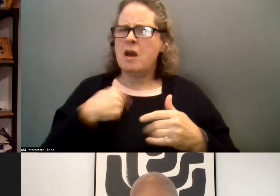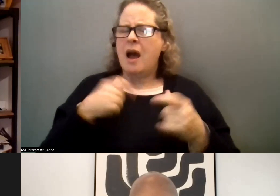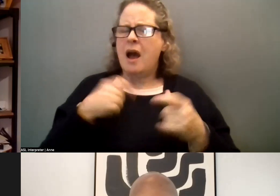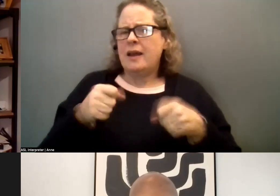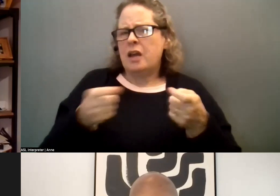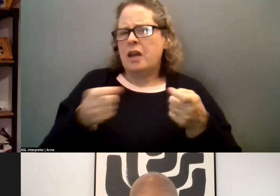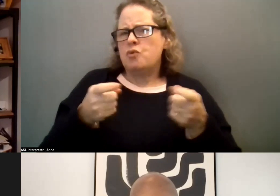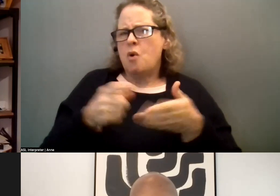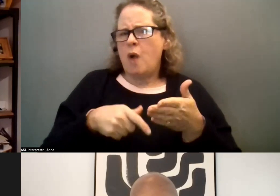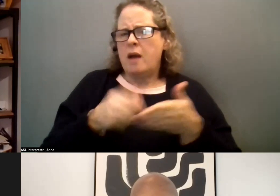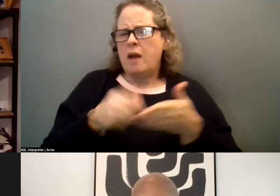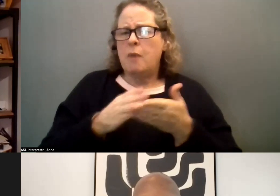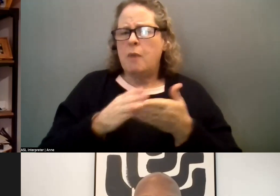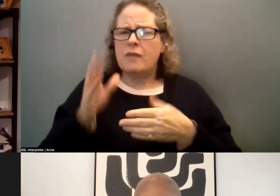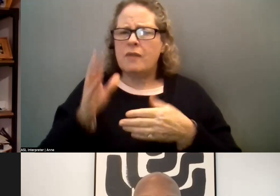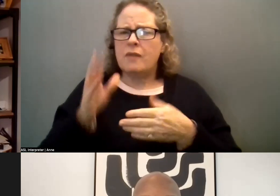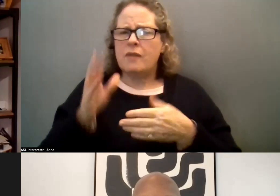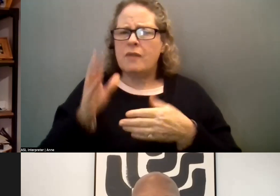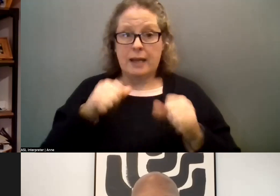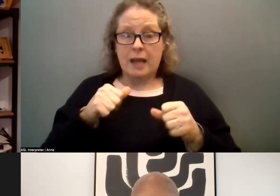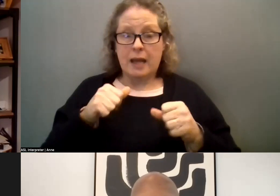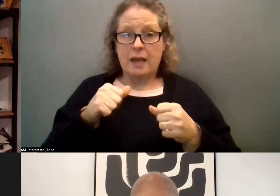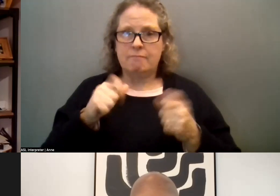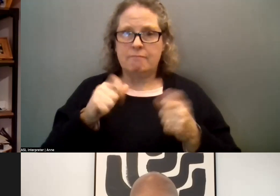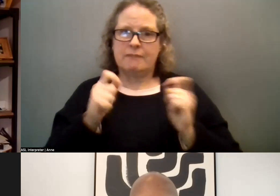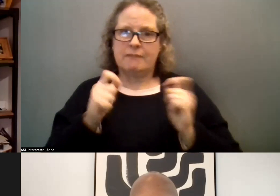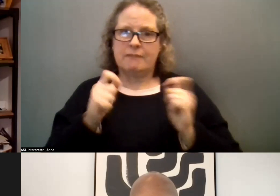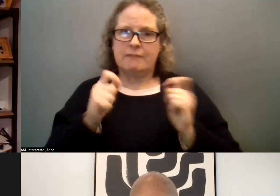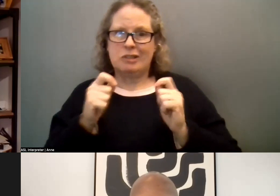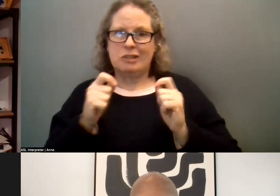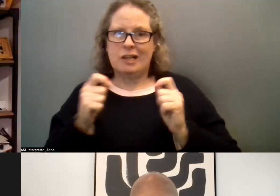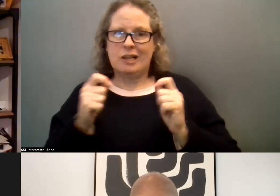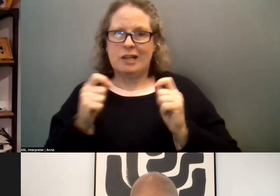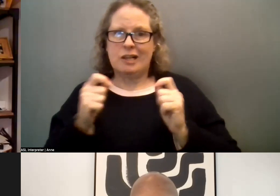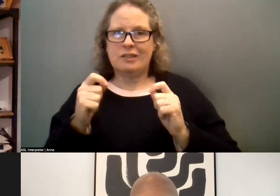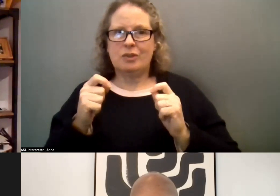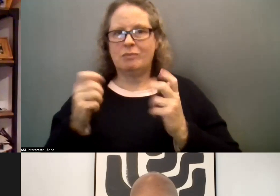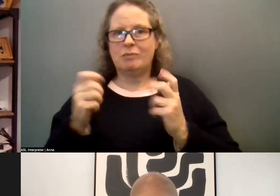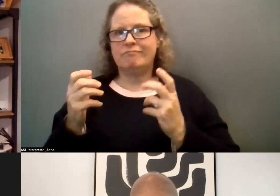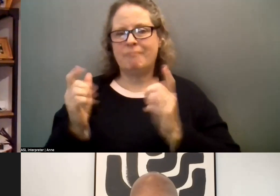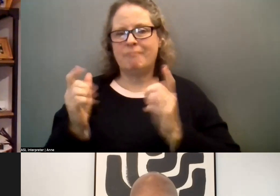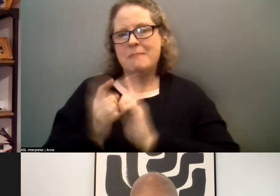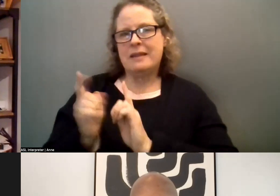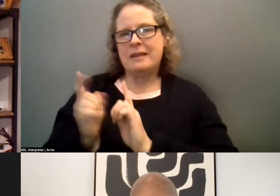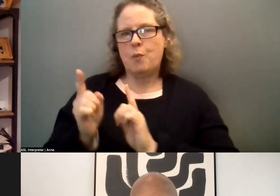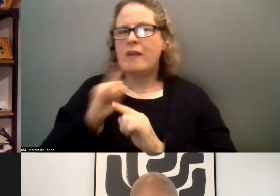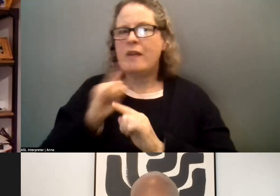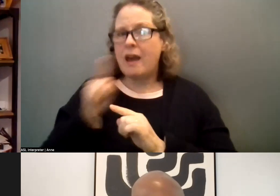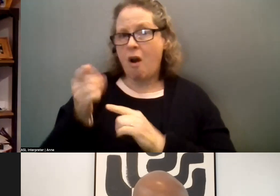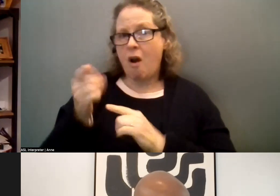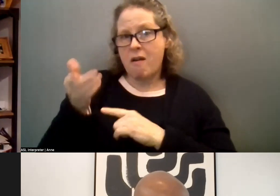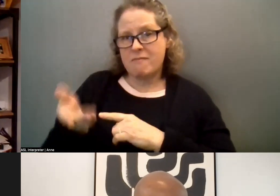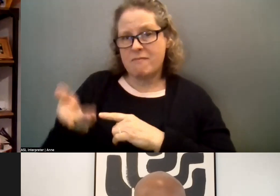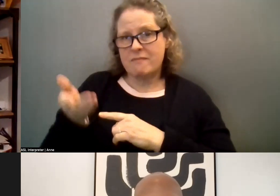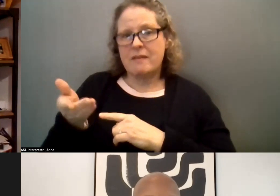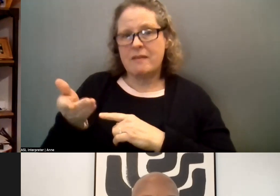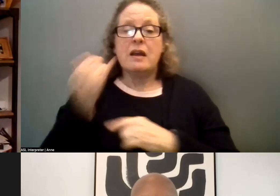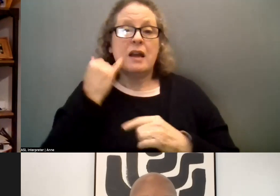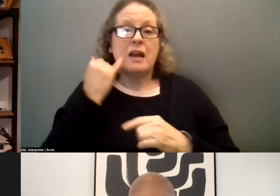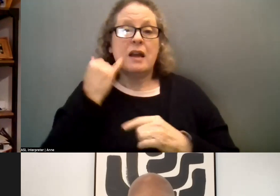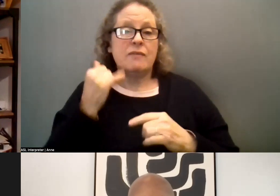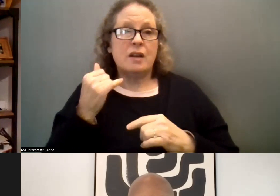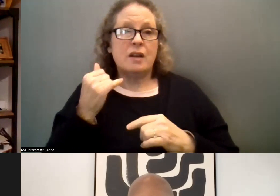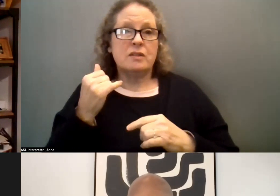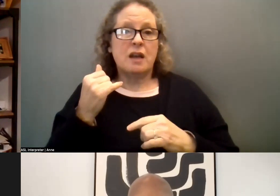I have control over that I can adjust to meet them where they are? So even if they're a patron who could afford